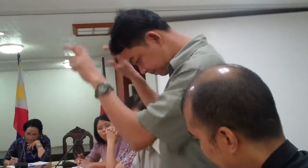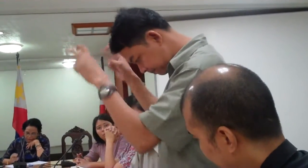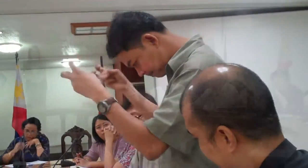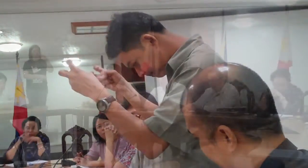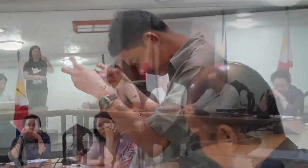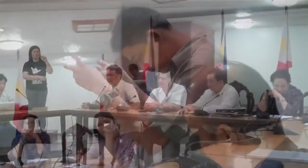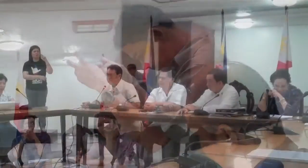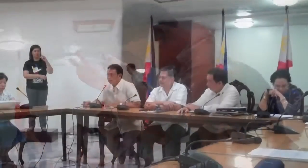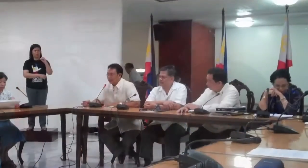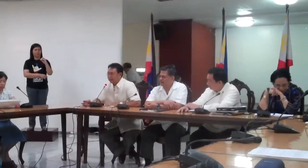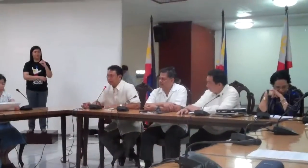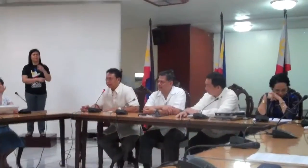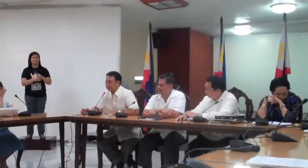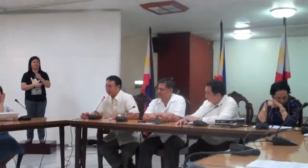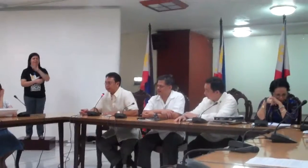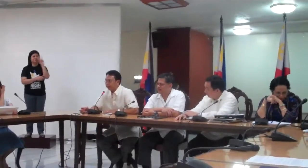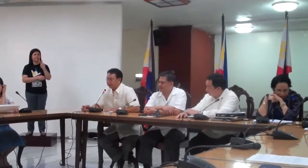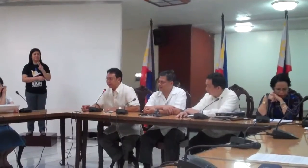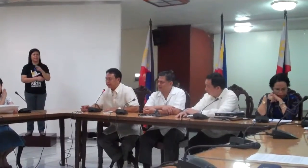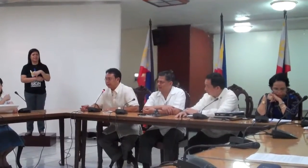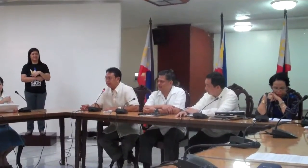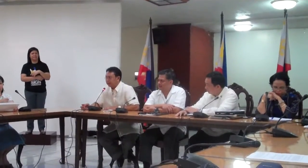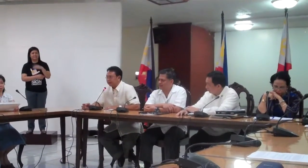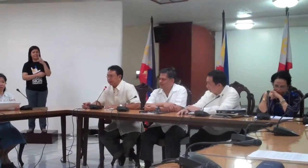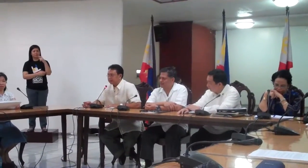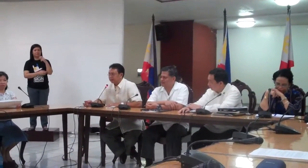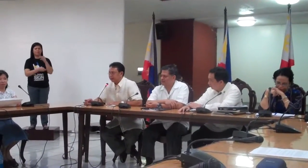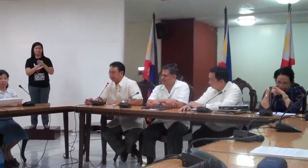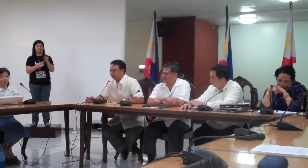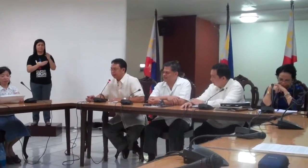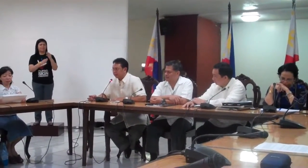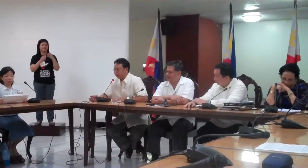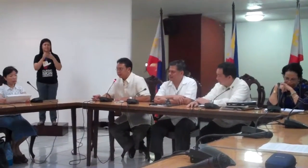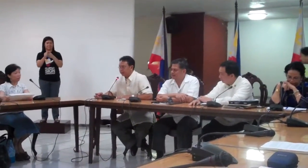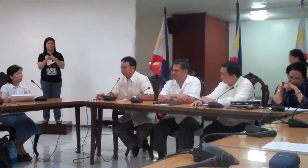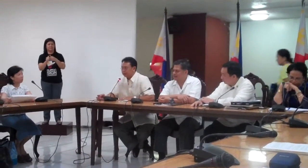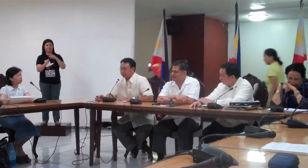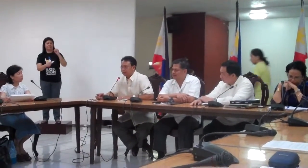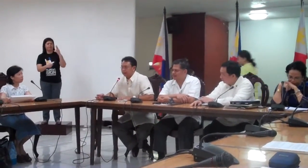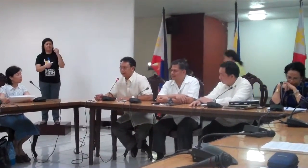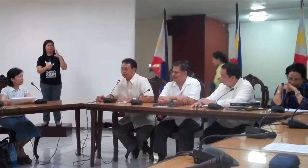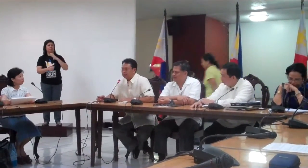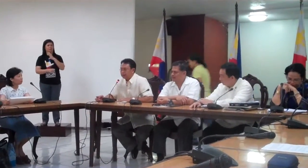be entitled. Ako po isang deputy majority leader sa 15th Congress.